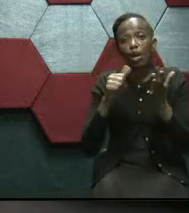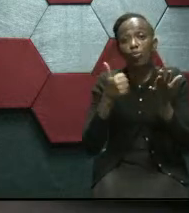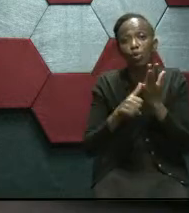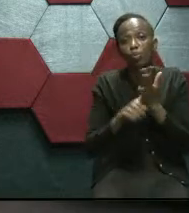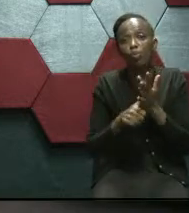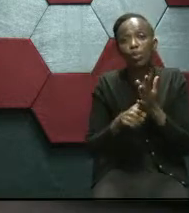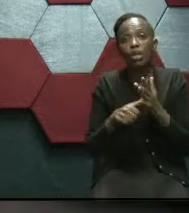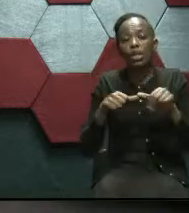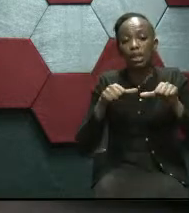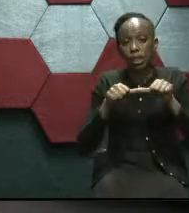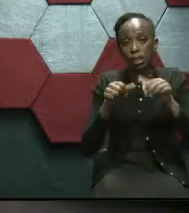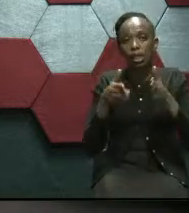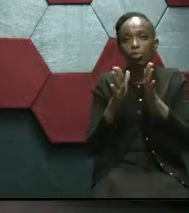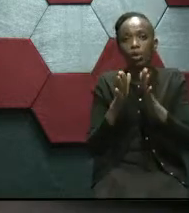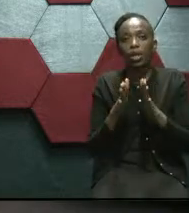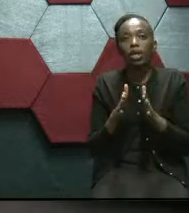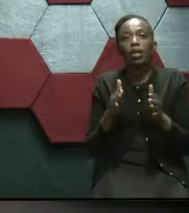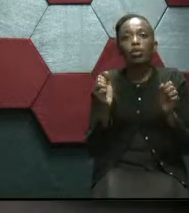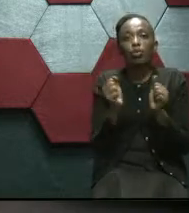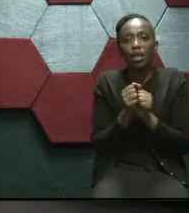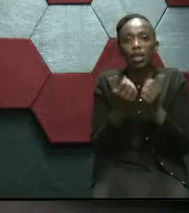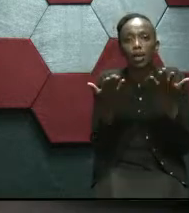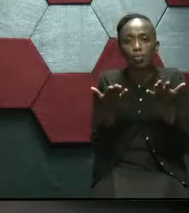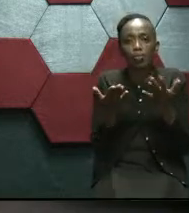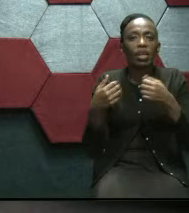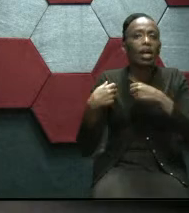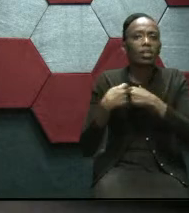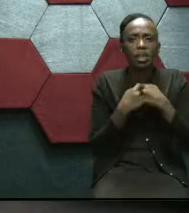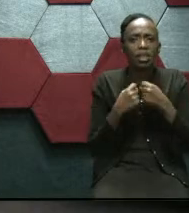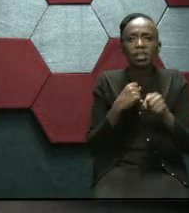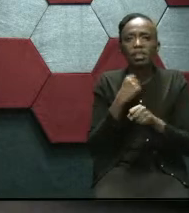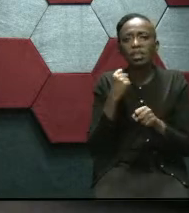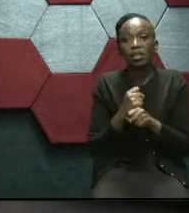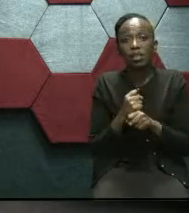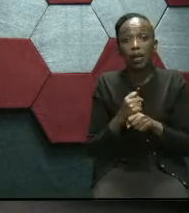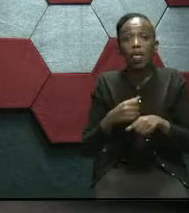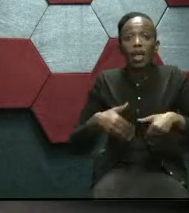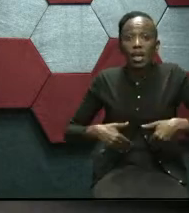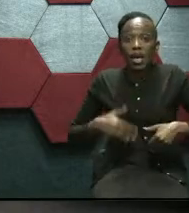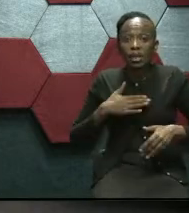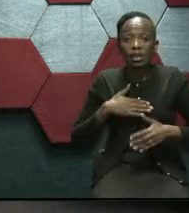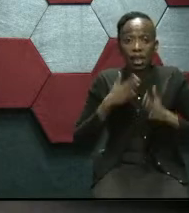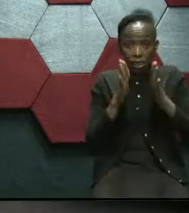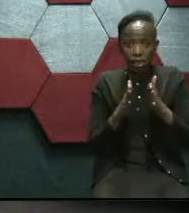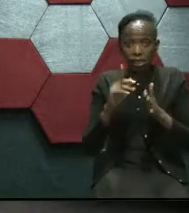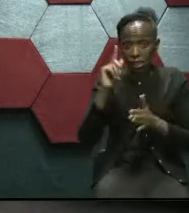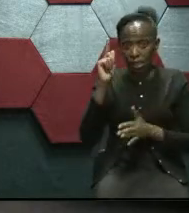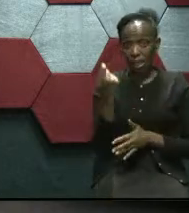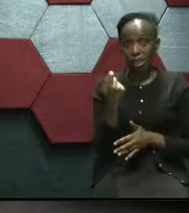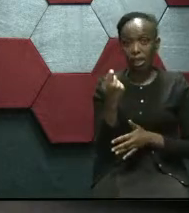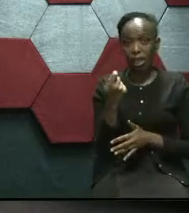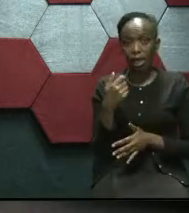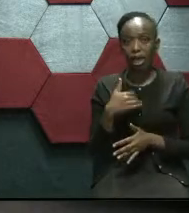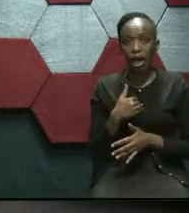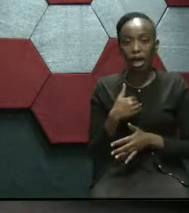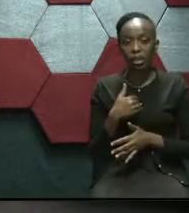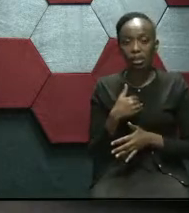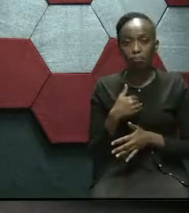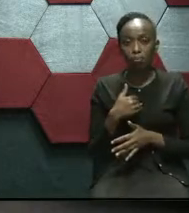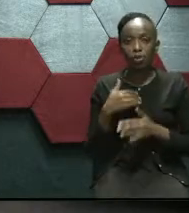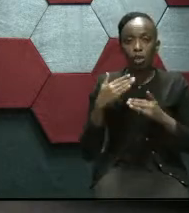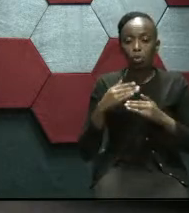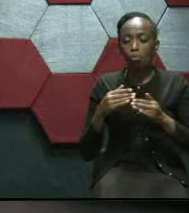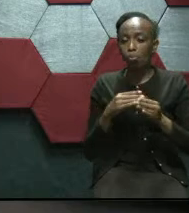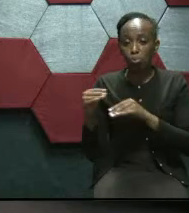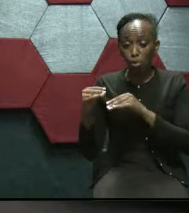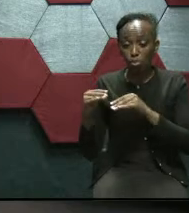in a sustainable way. Despite it being a challenging year, Young Scientists Kenya has gone beyond